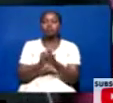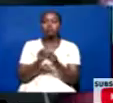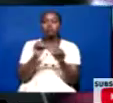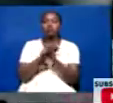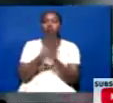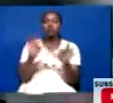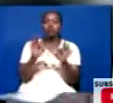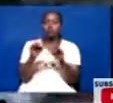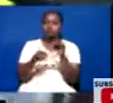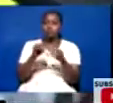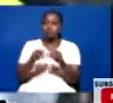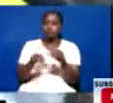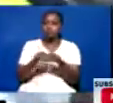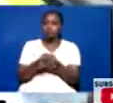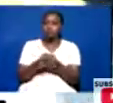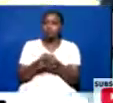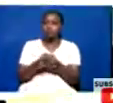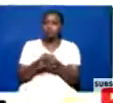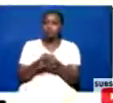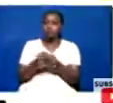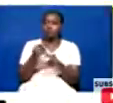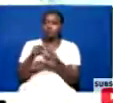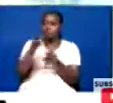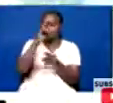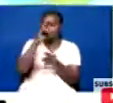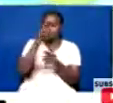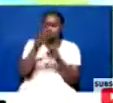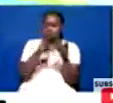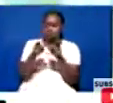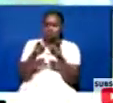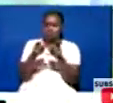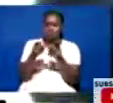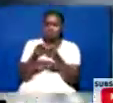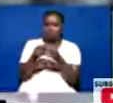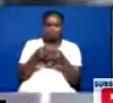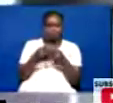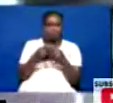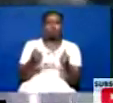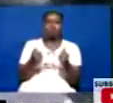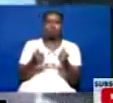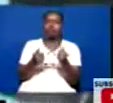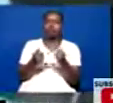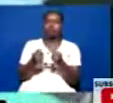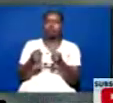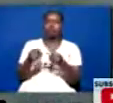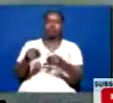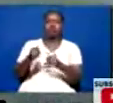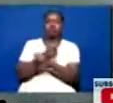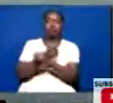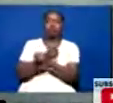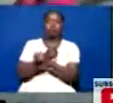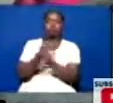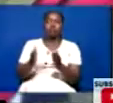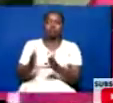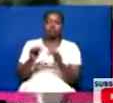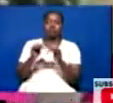for the constituency. However, police manning the center diffused the tension after securing the ballot boxes.